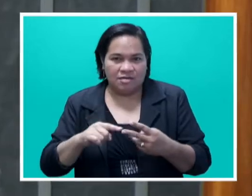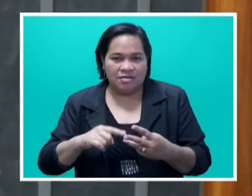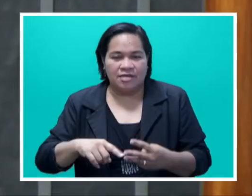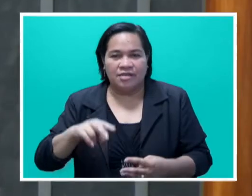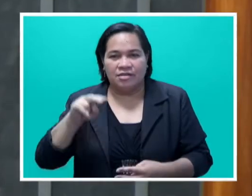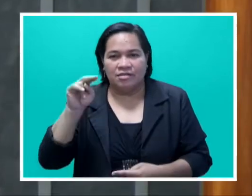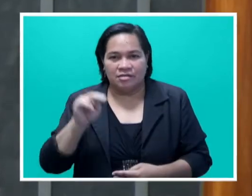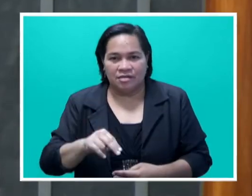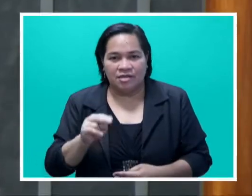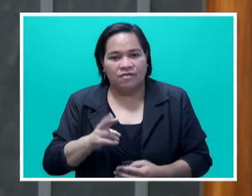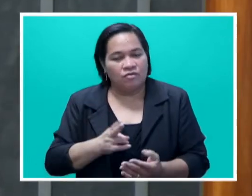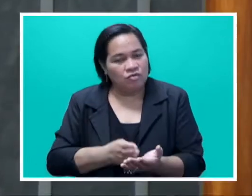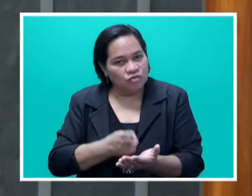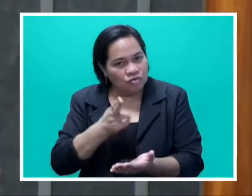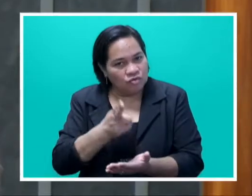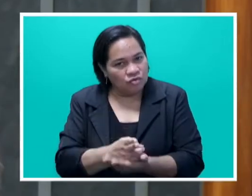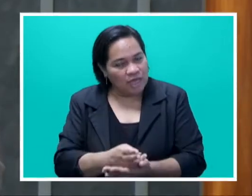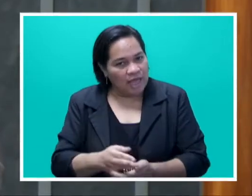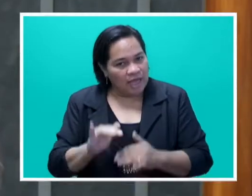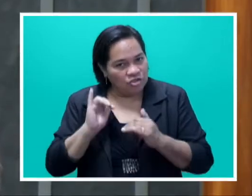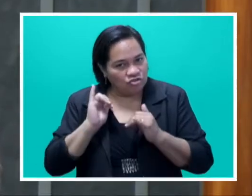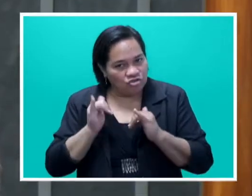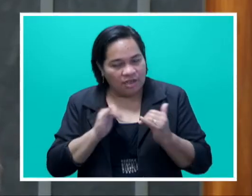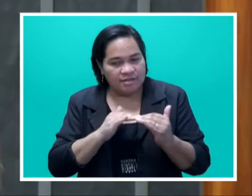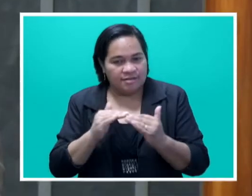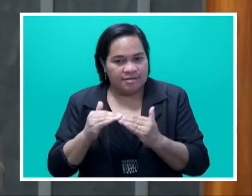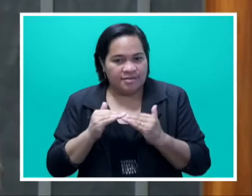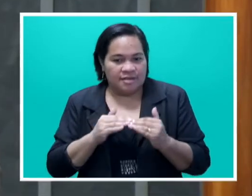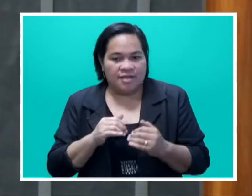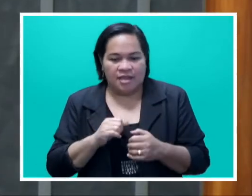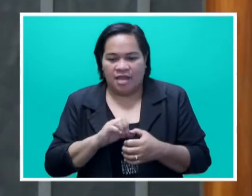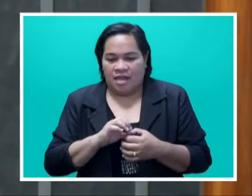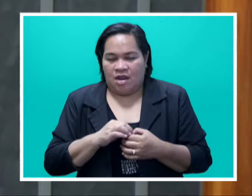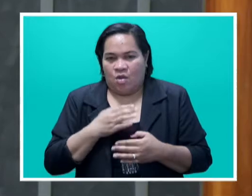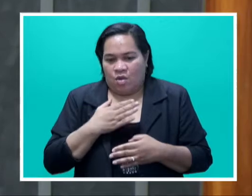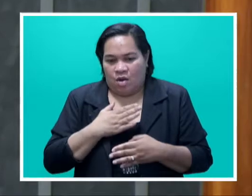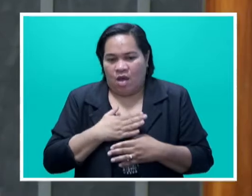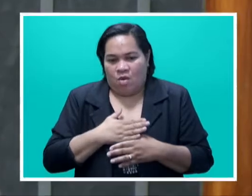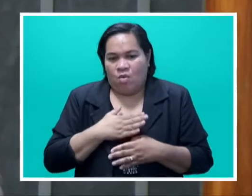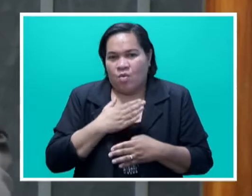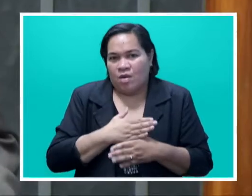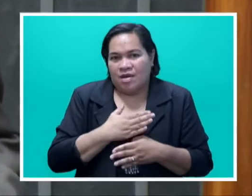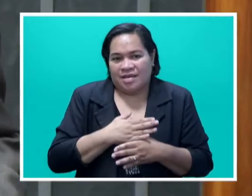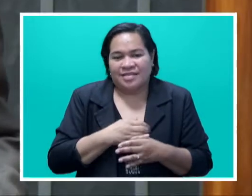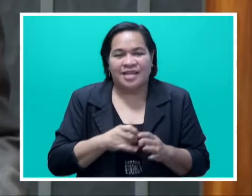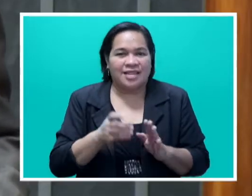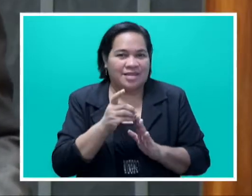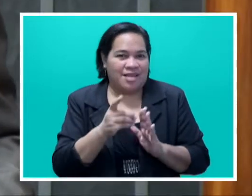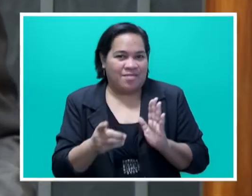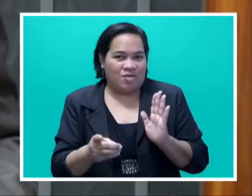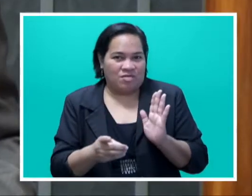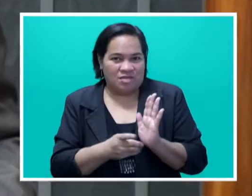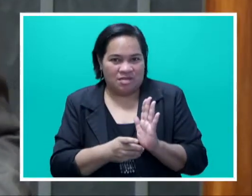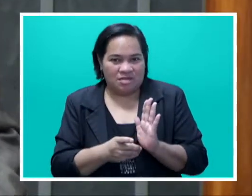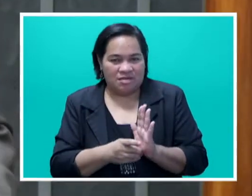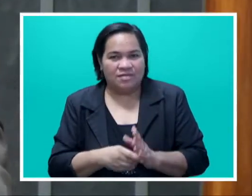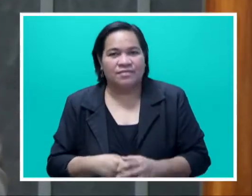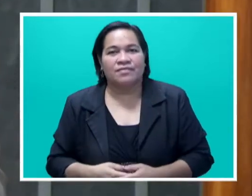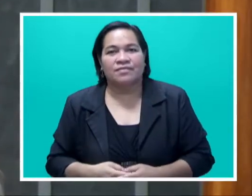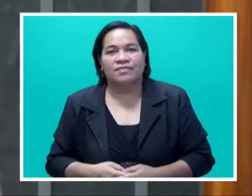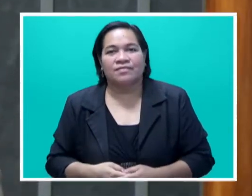and justice in our practice of democracy. Both, Mr. Speaker